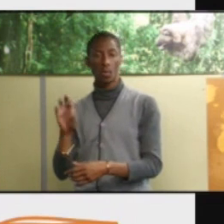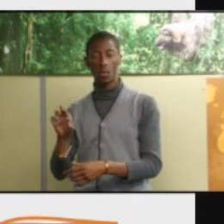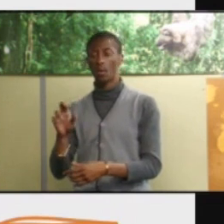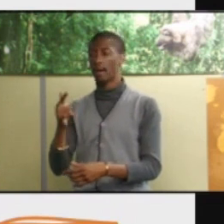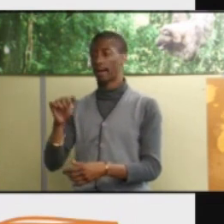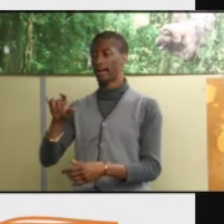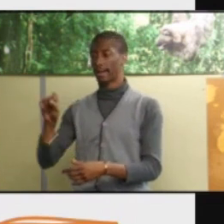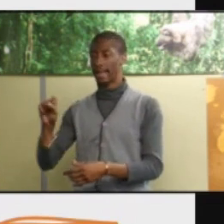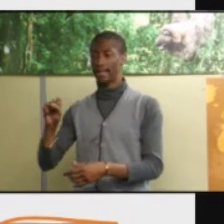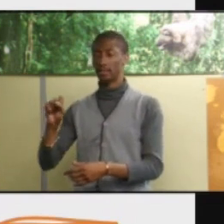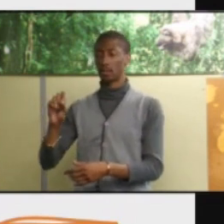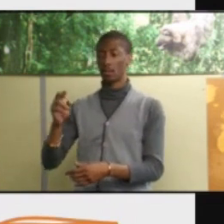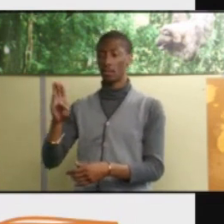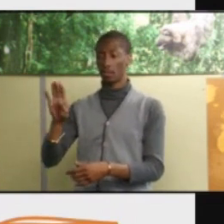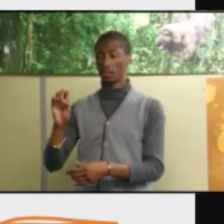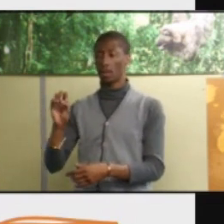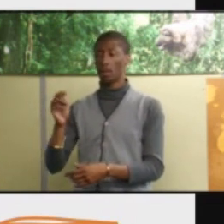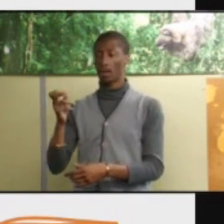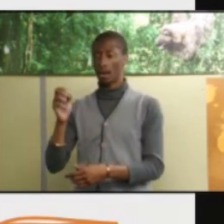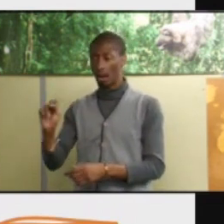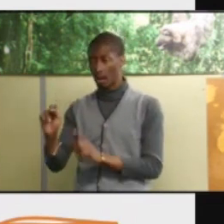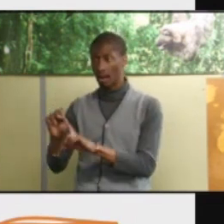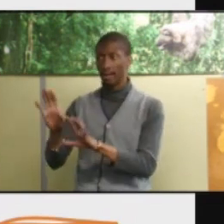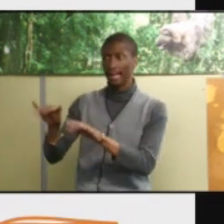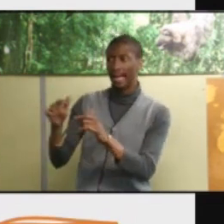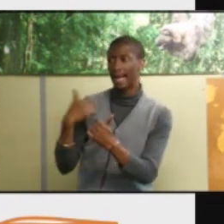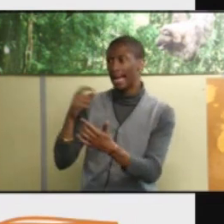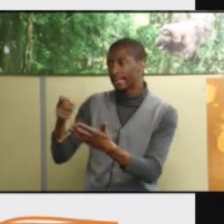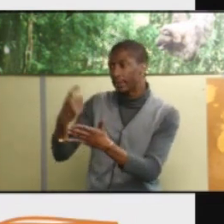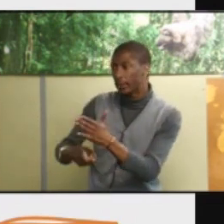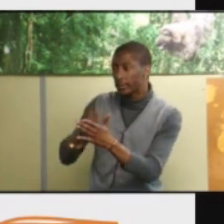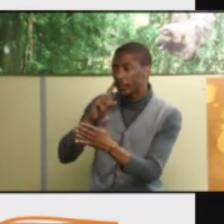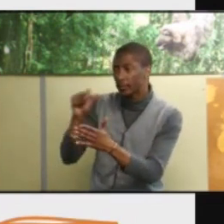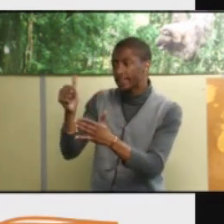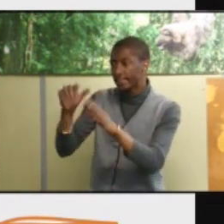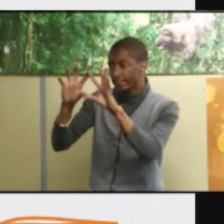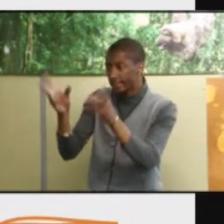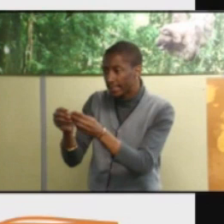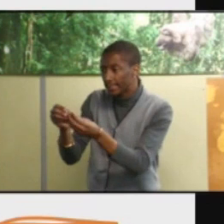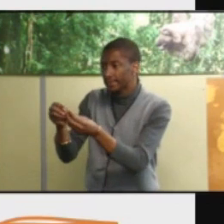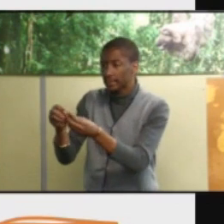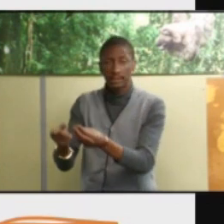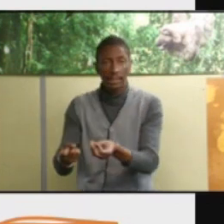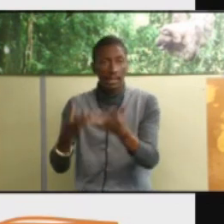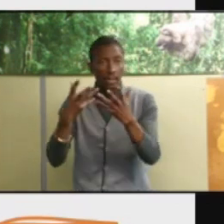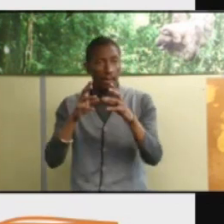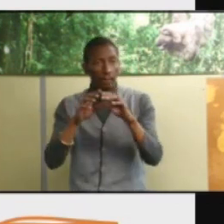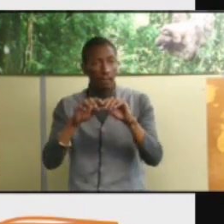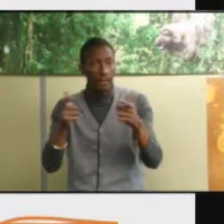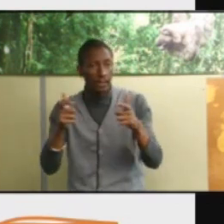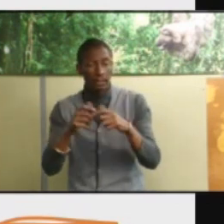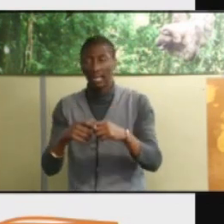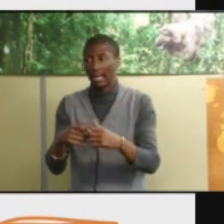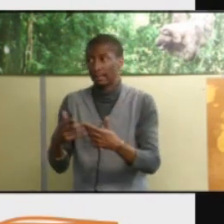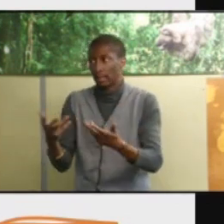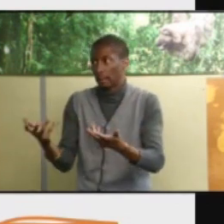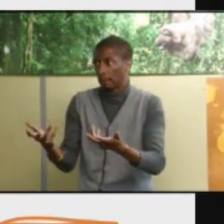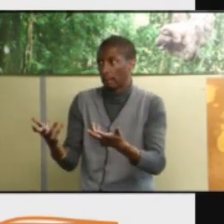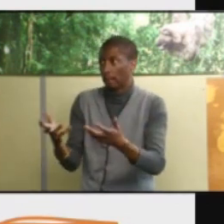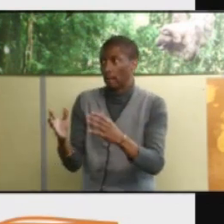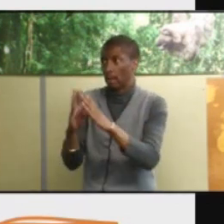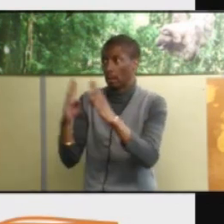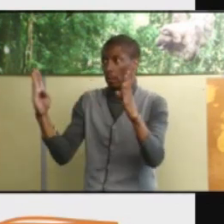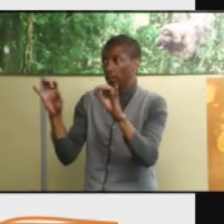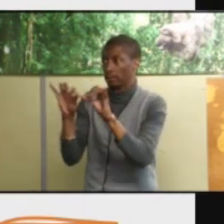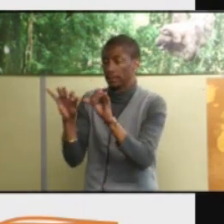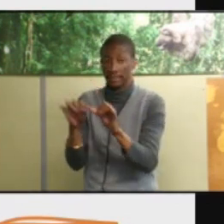hey, I need a price for 10 cases. How big? Well, about a wall size. Do you need